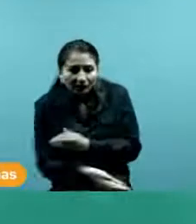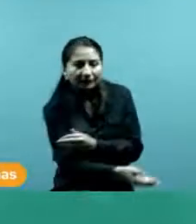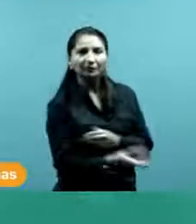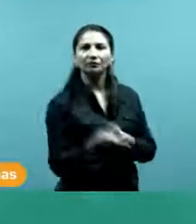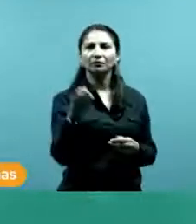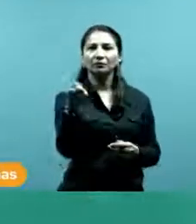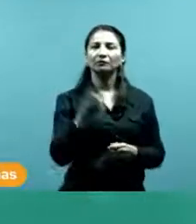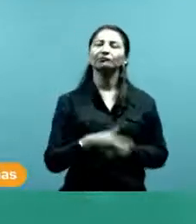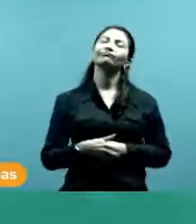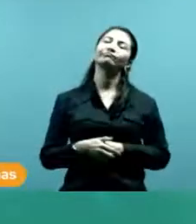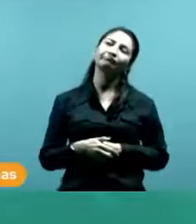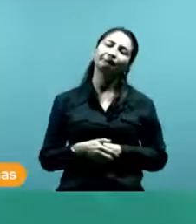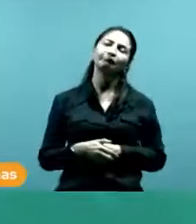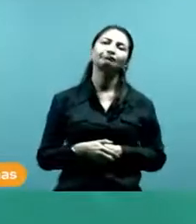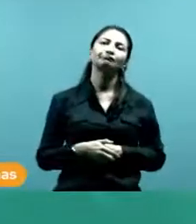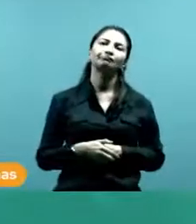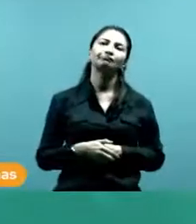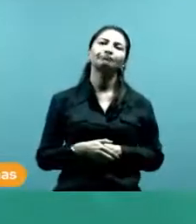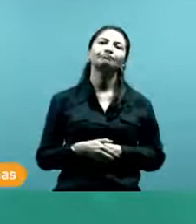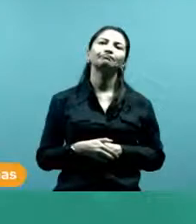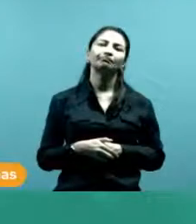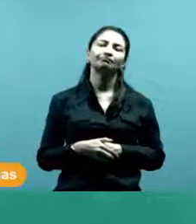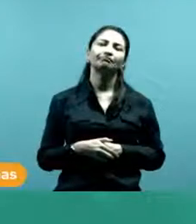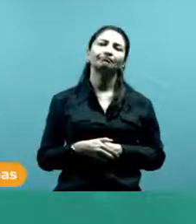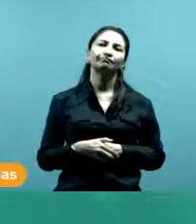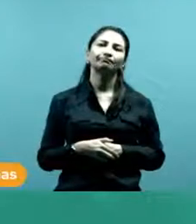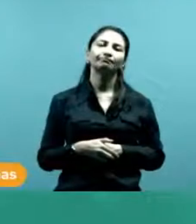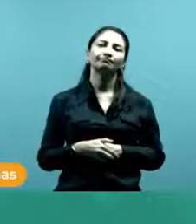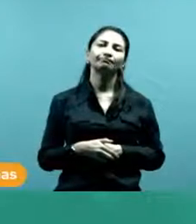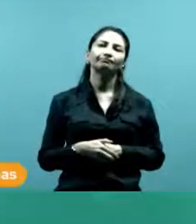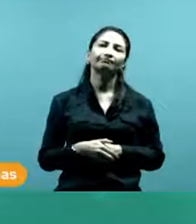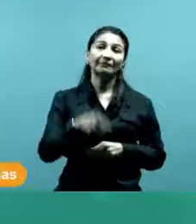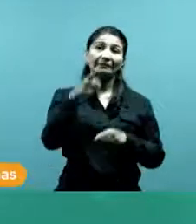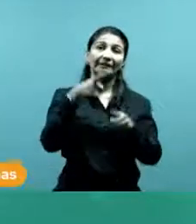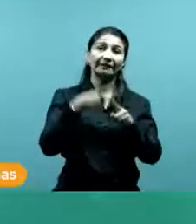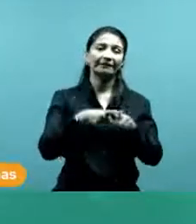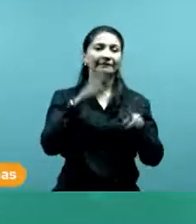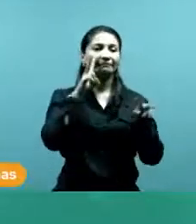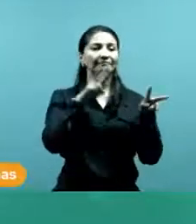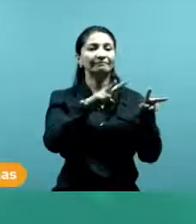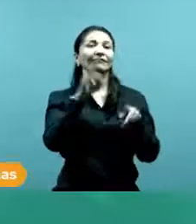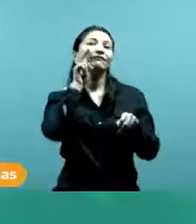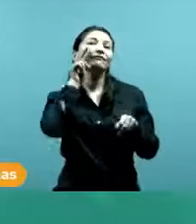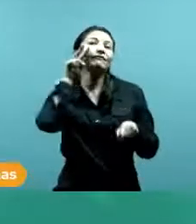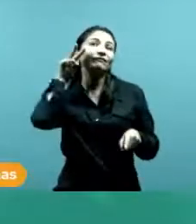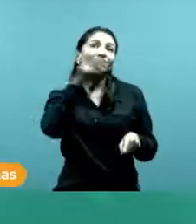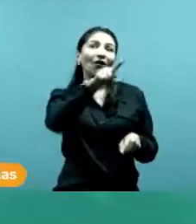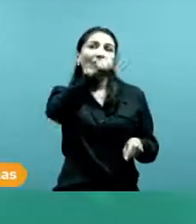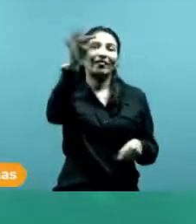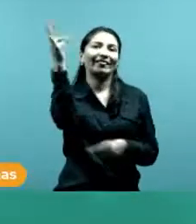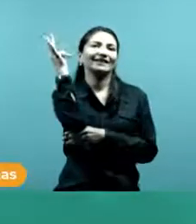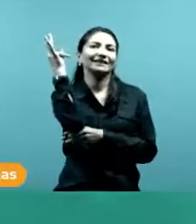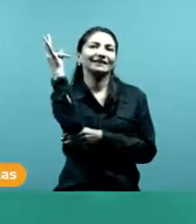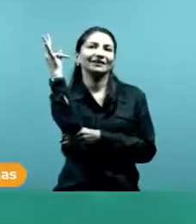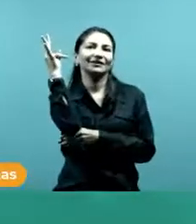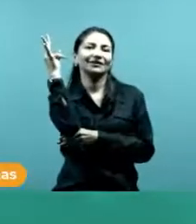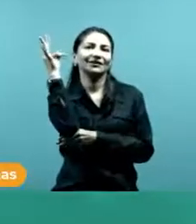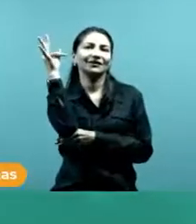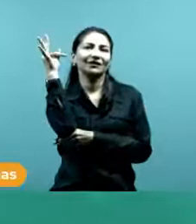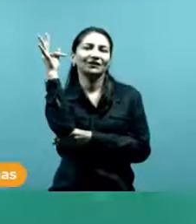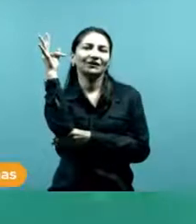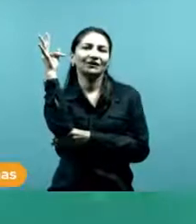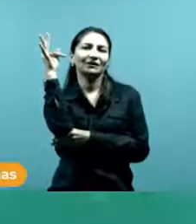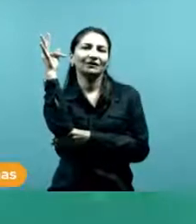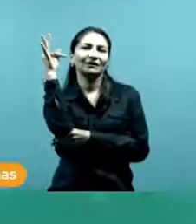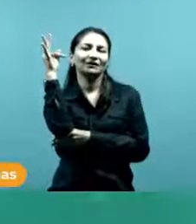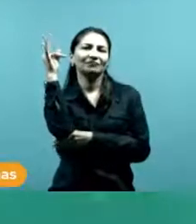llamamos personas de buena voluntad. And they were very, most of them were very simple people, farmers, poor people, who